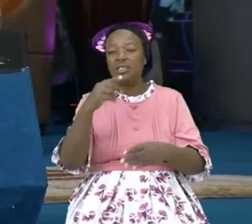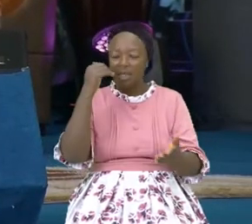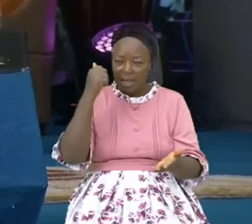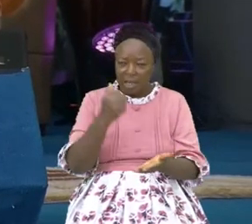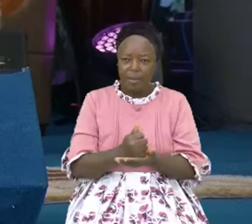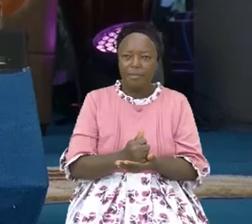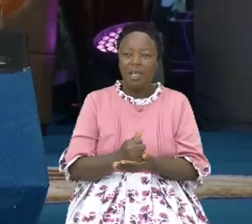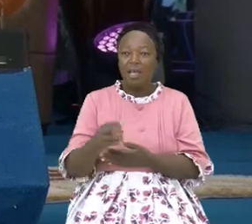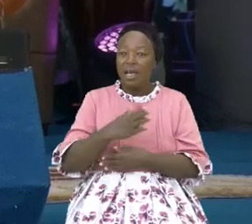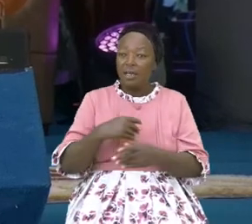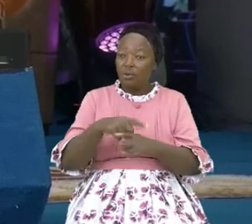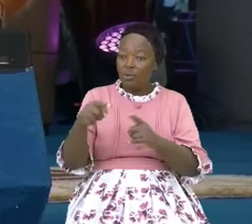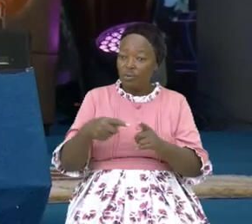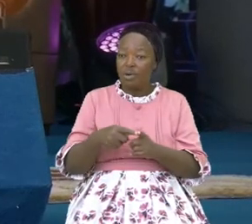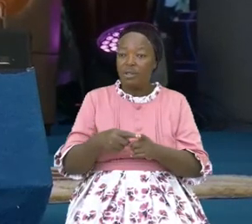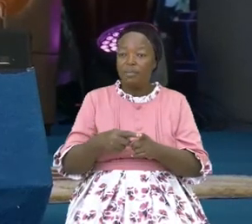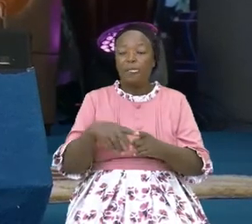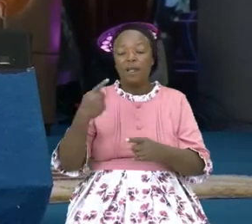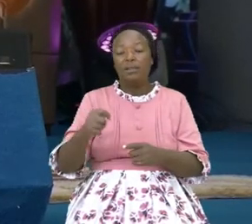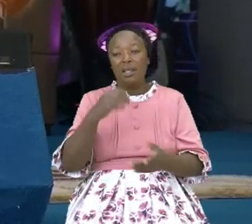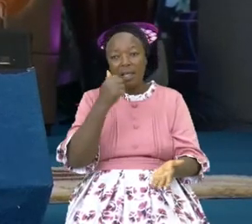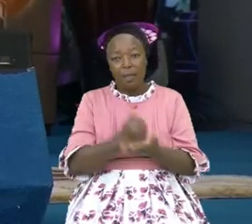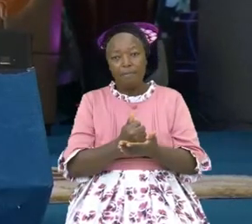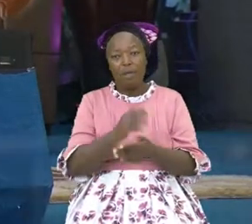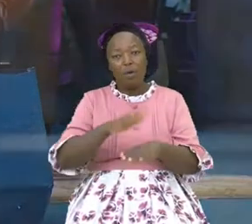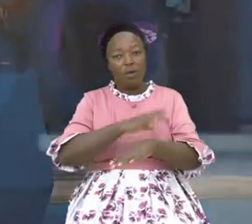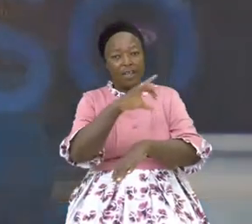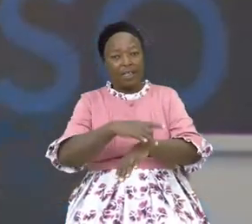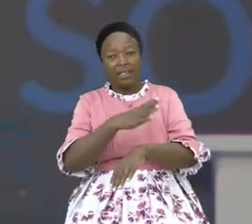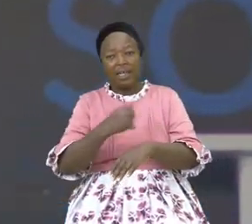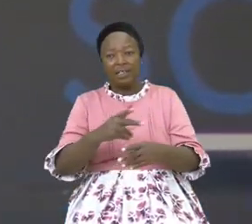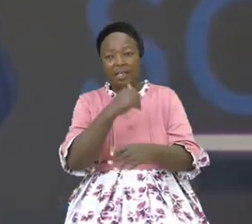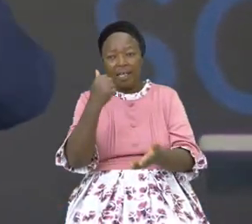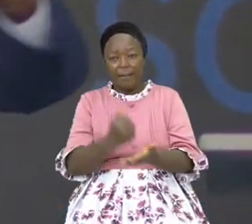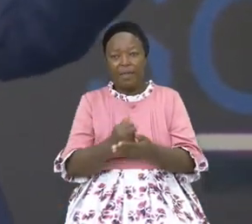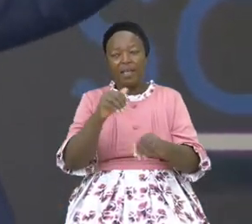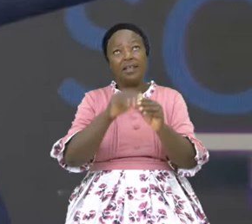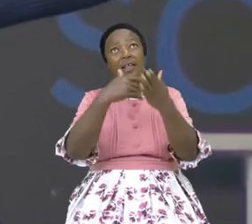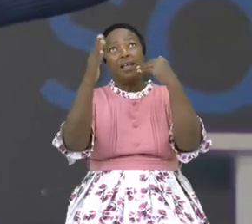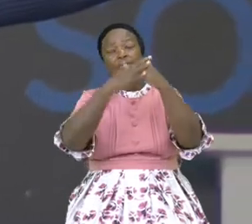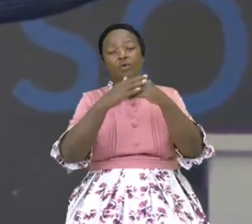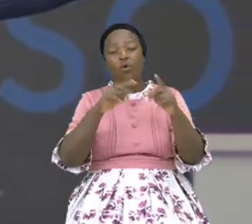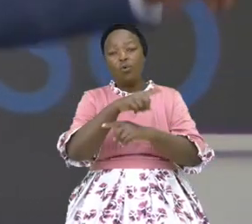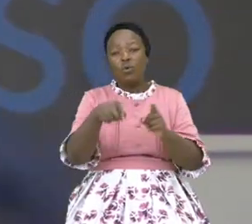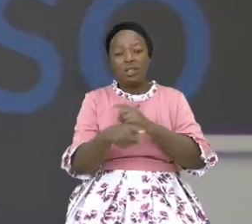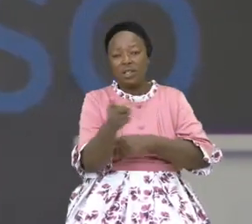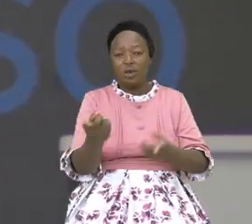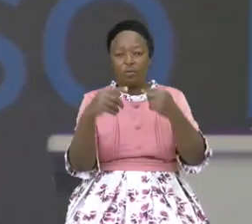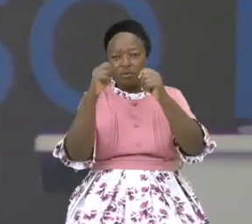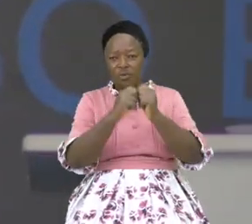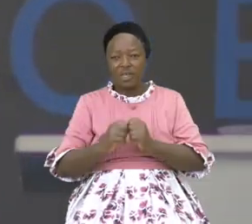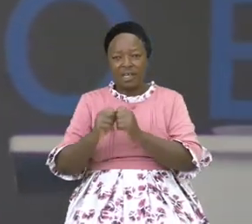amen. And when the amen on earth and the amen in heaven, when they come